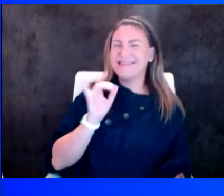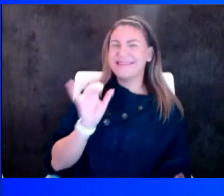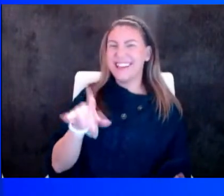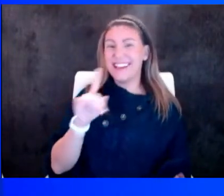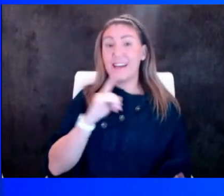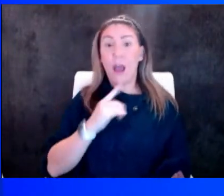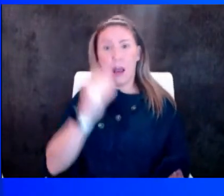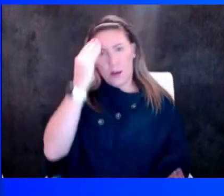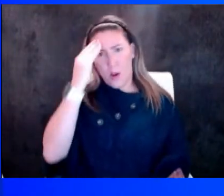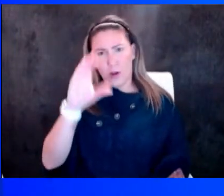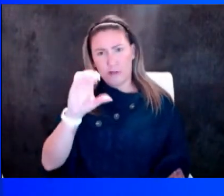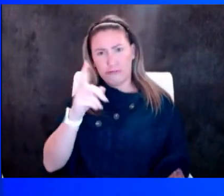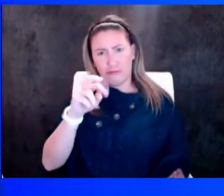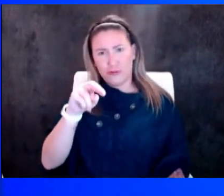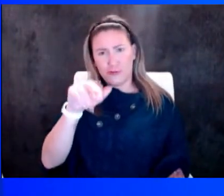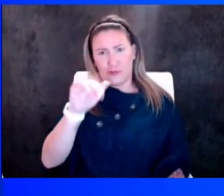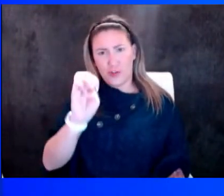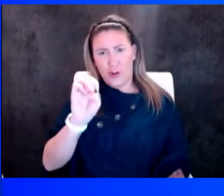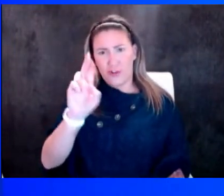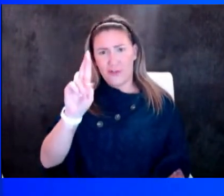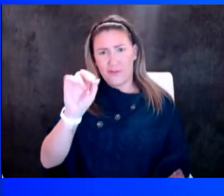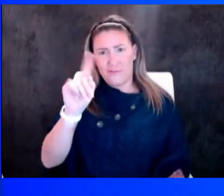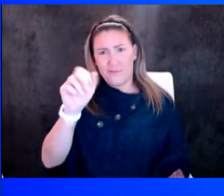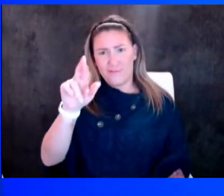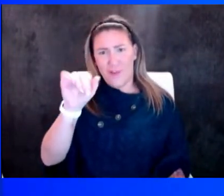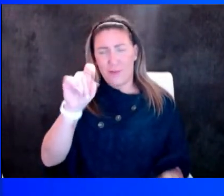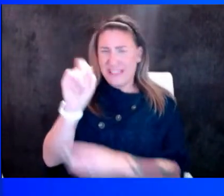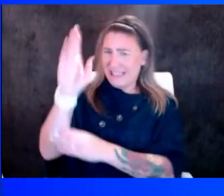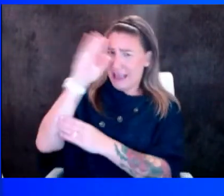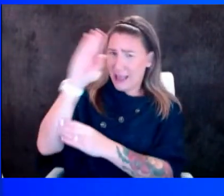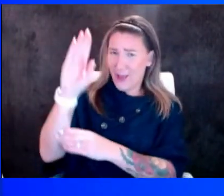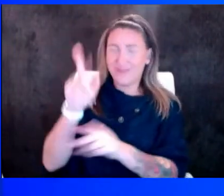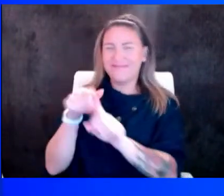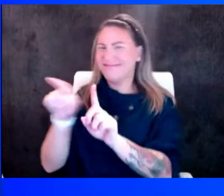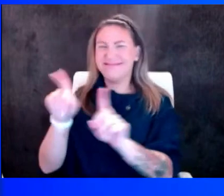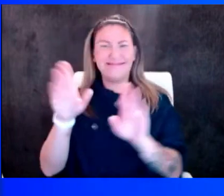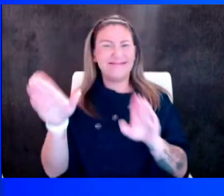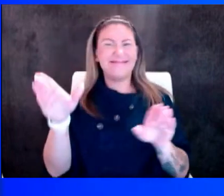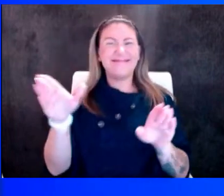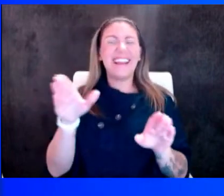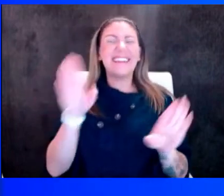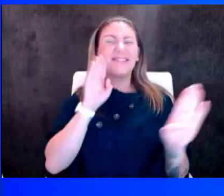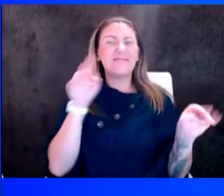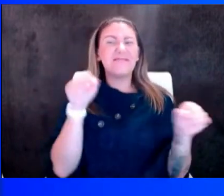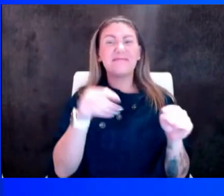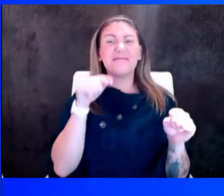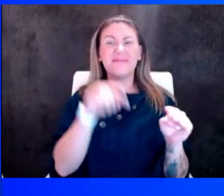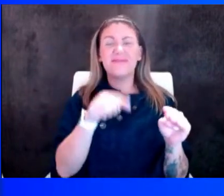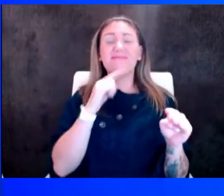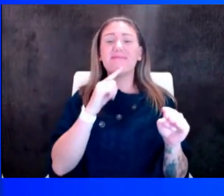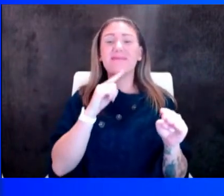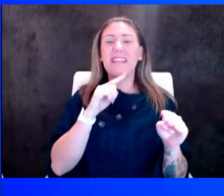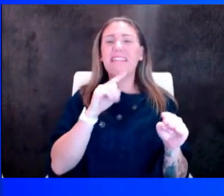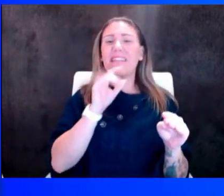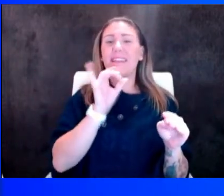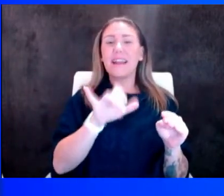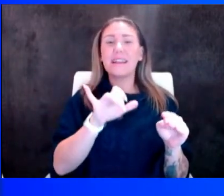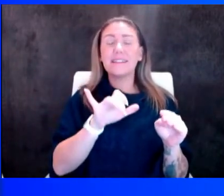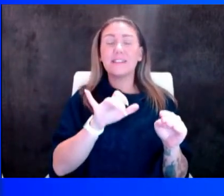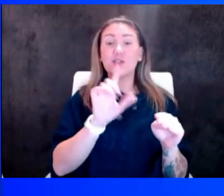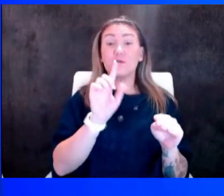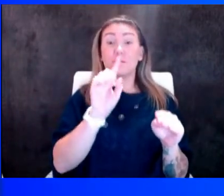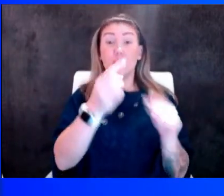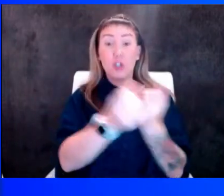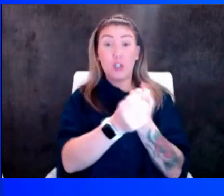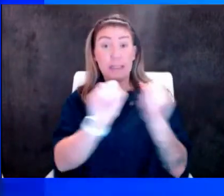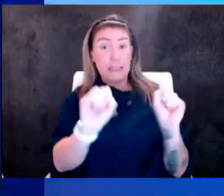old Yeah. University guy. Hi, Charlie, if you're out there. So Charlie's house is actually the first safety demonstration house in the United